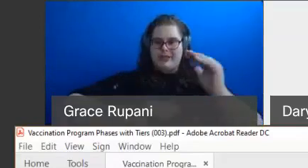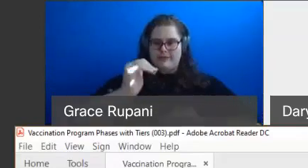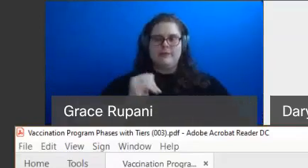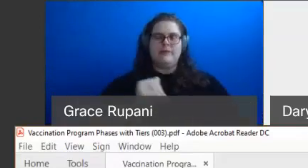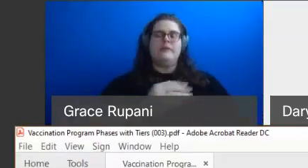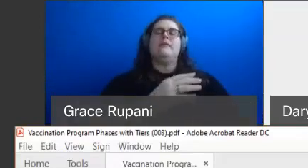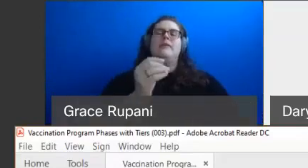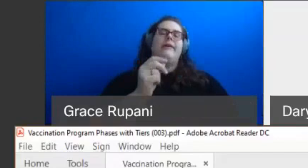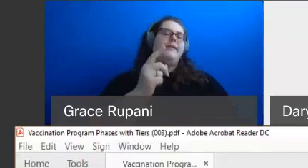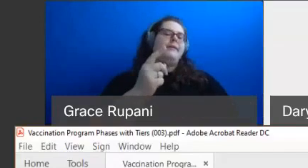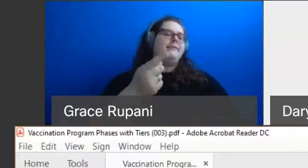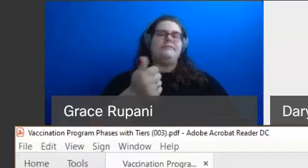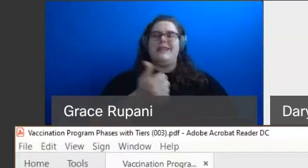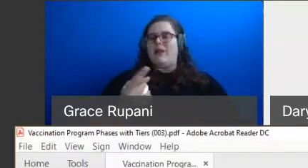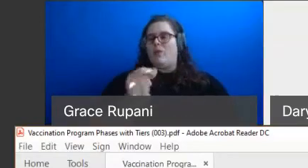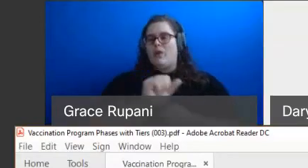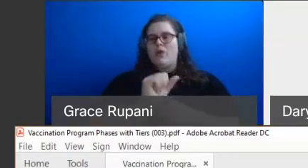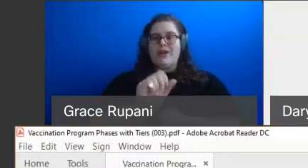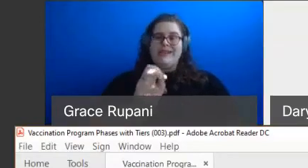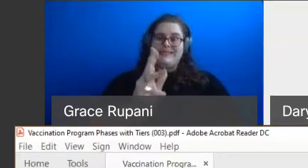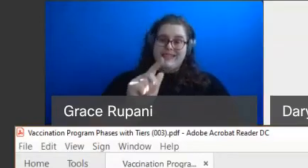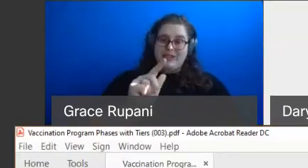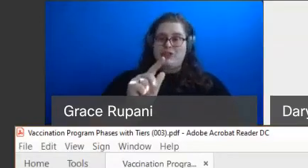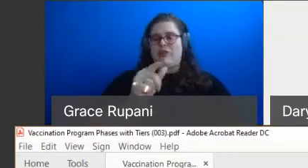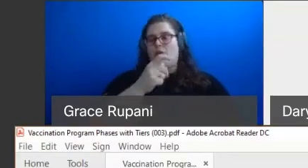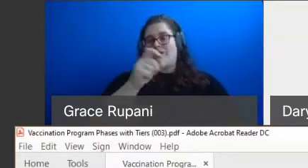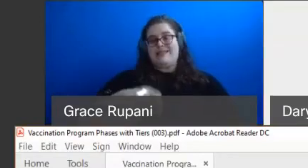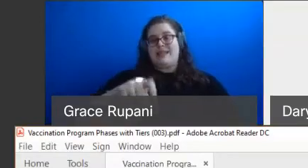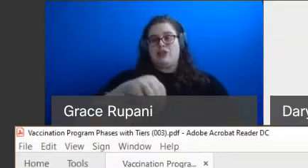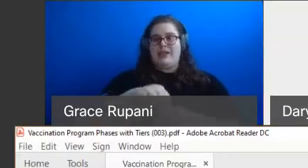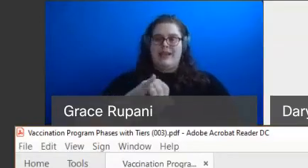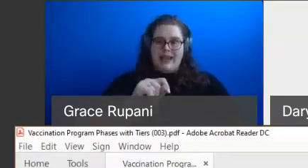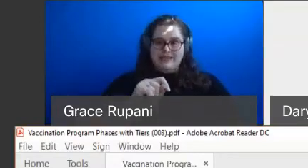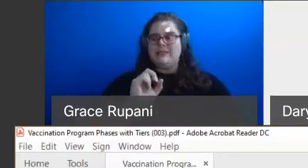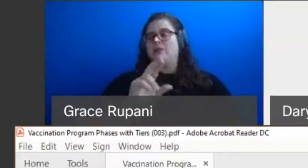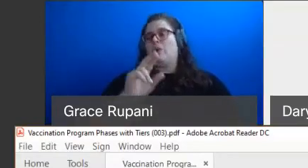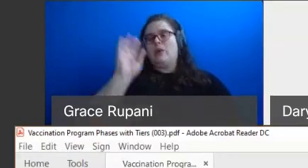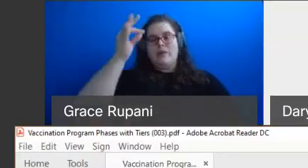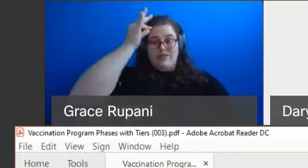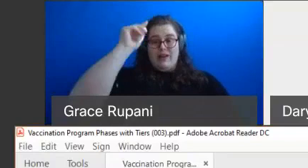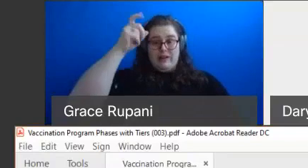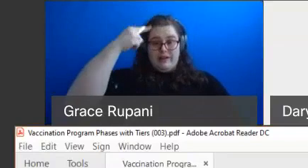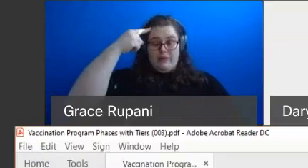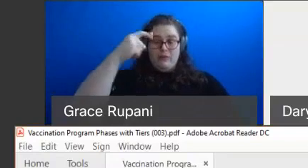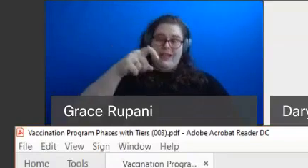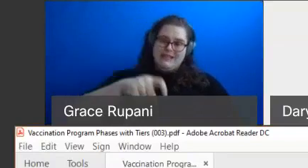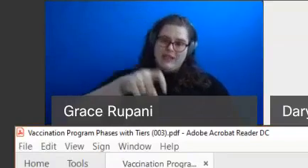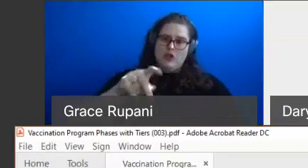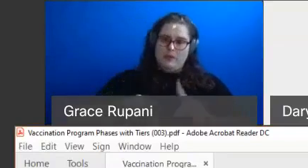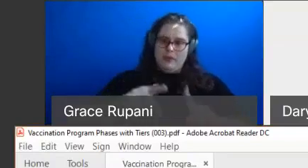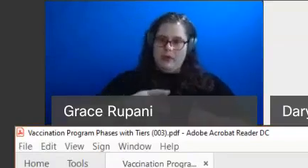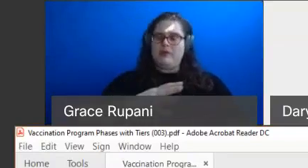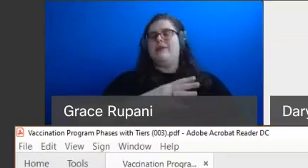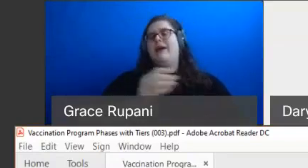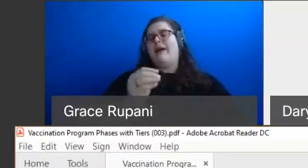employees working in IT, essential employees in the federal government agencies, and people working in commercial and